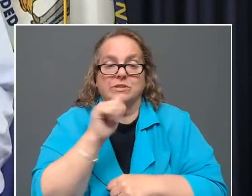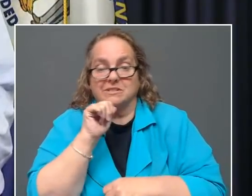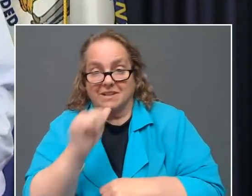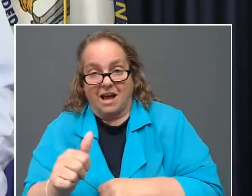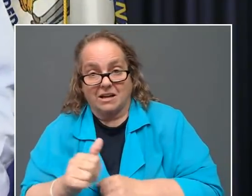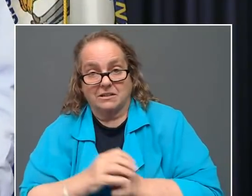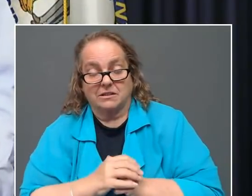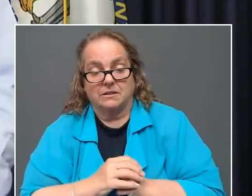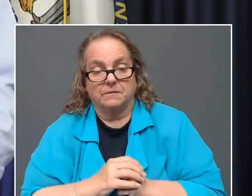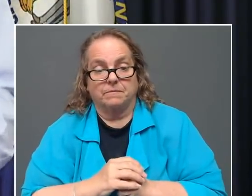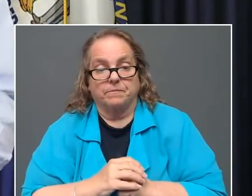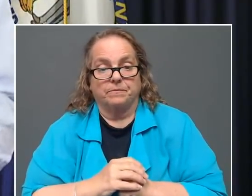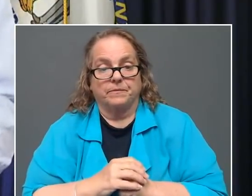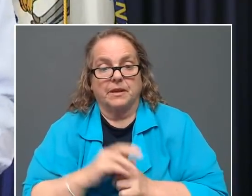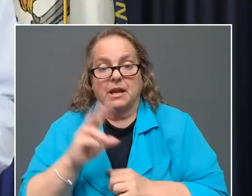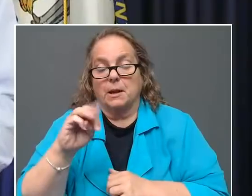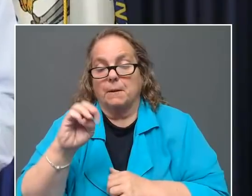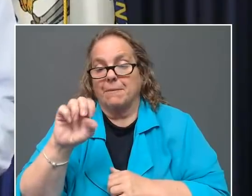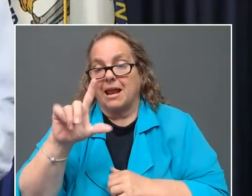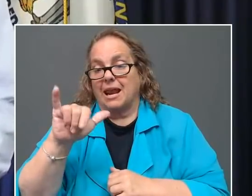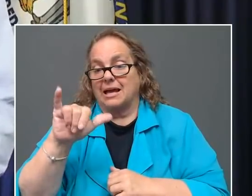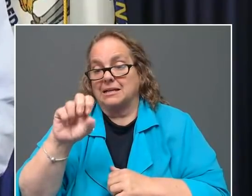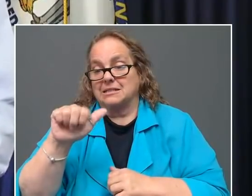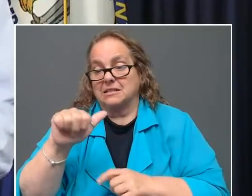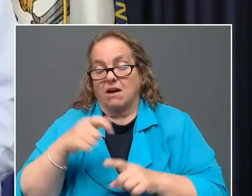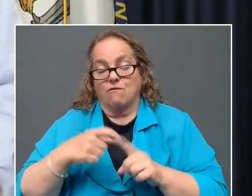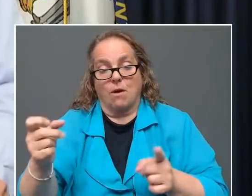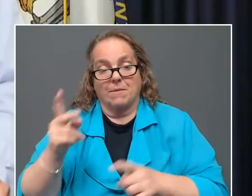Melissa Patrick from Kentucky Health News.